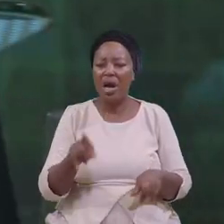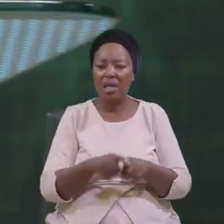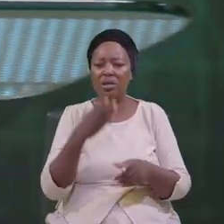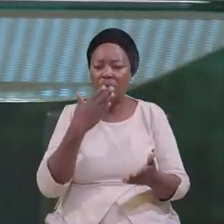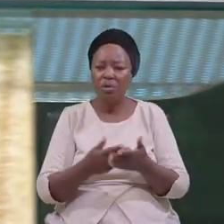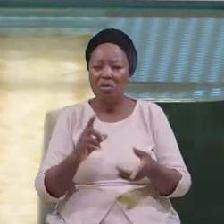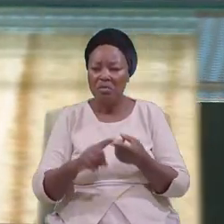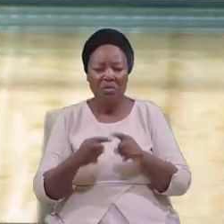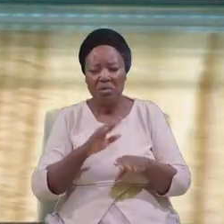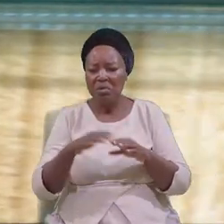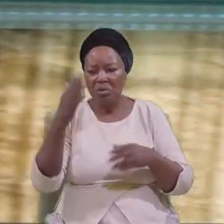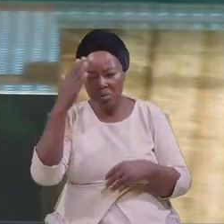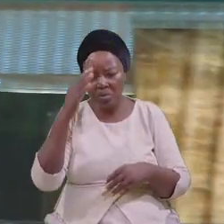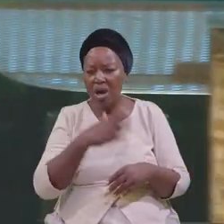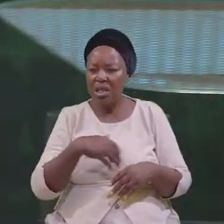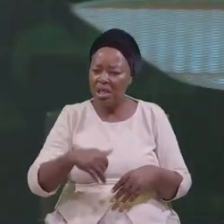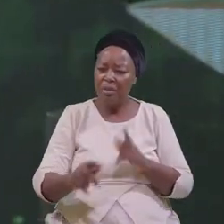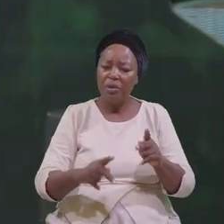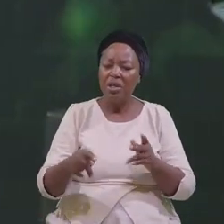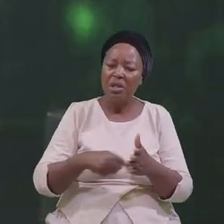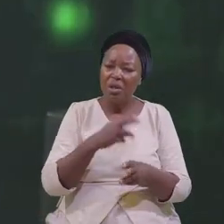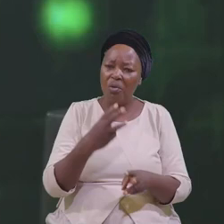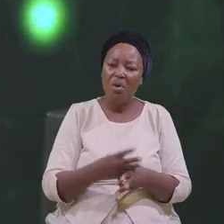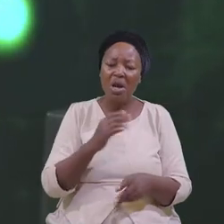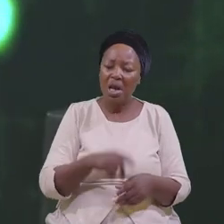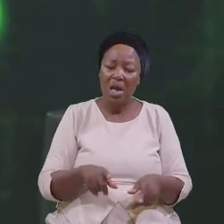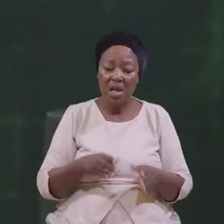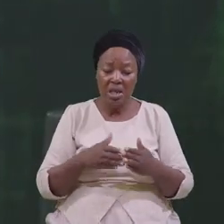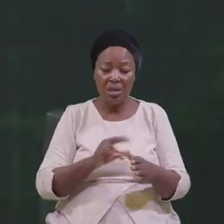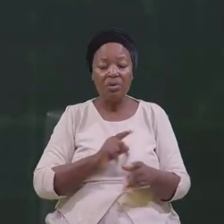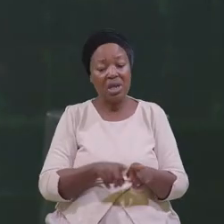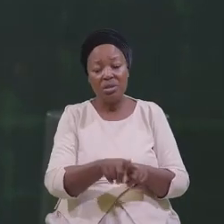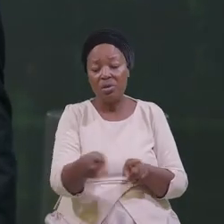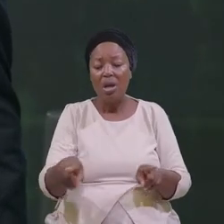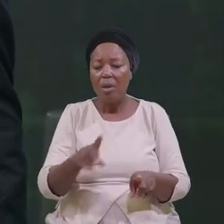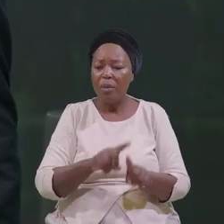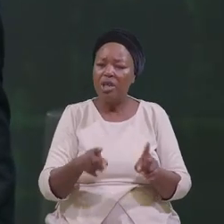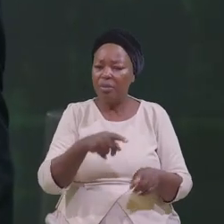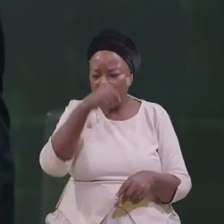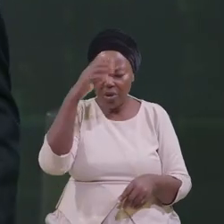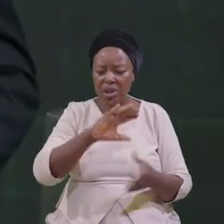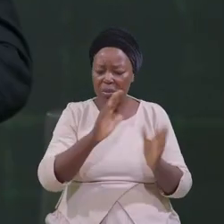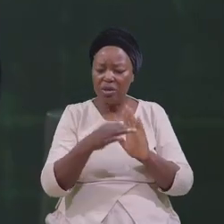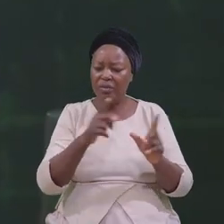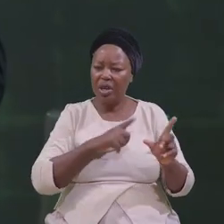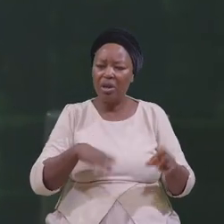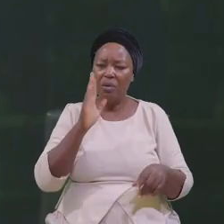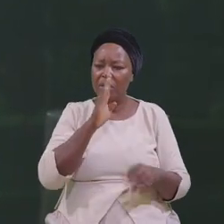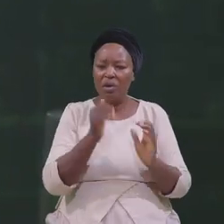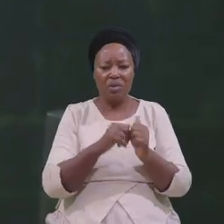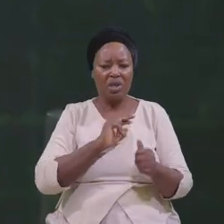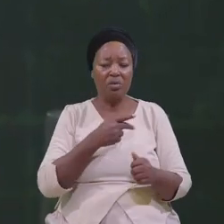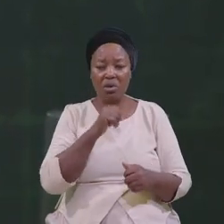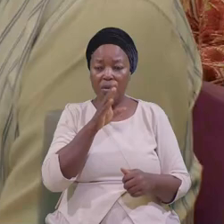yet some people in the world, they could lead us astray, but because the presence of the Lord will be with us, you will not be